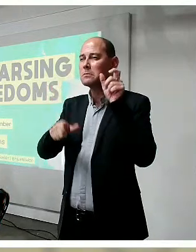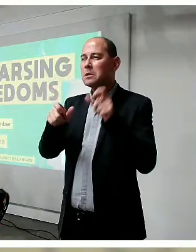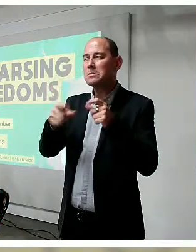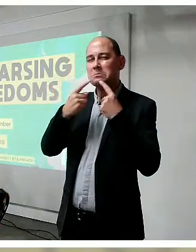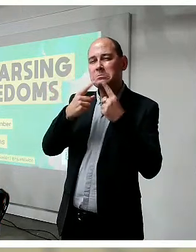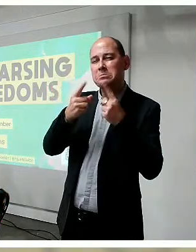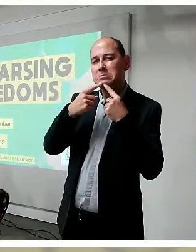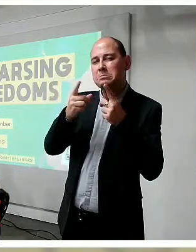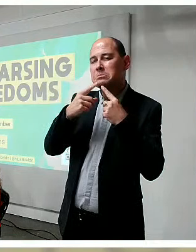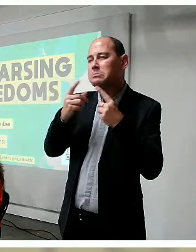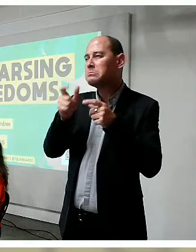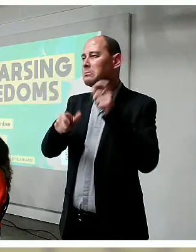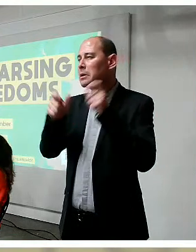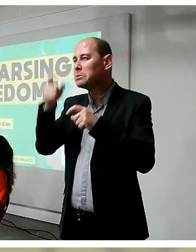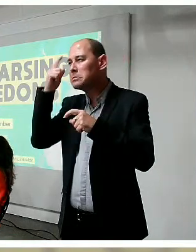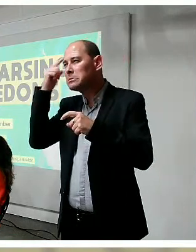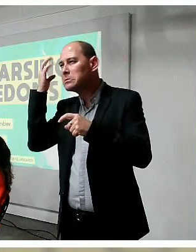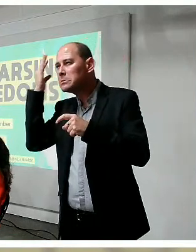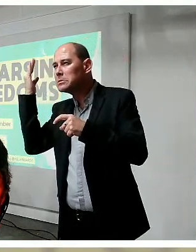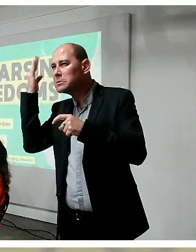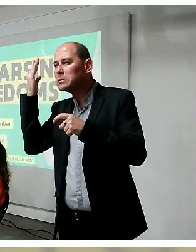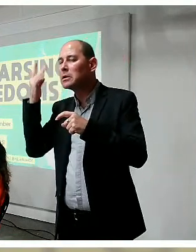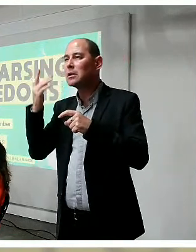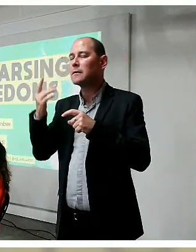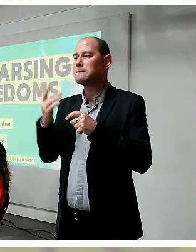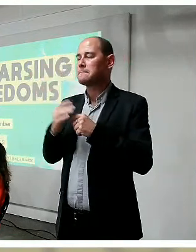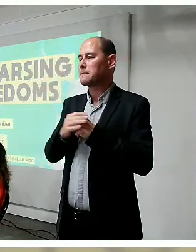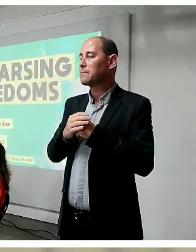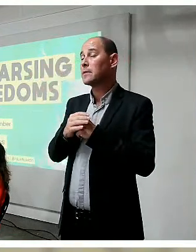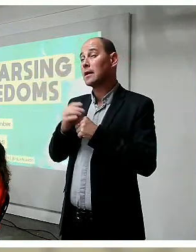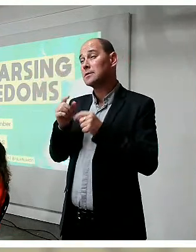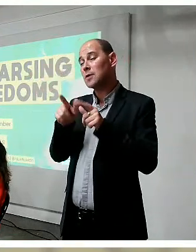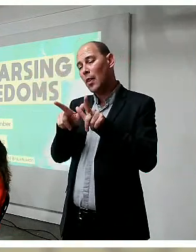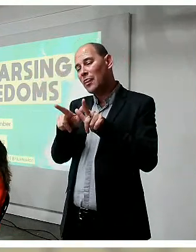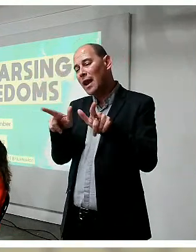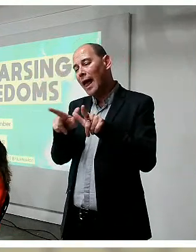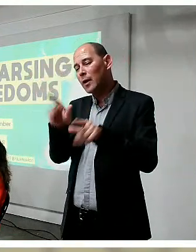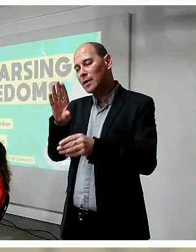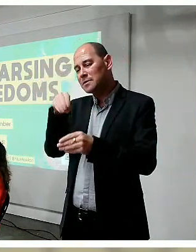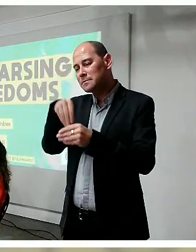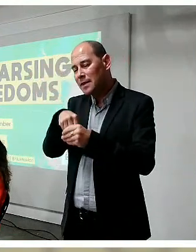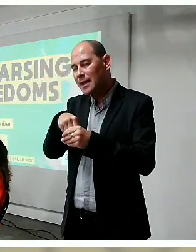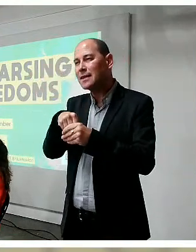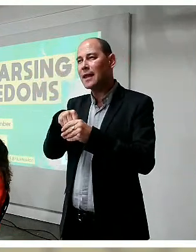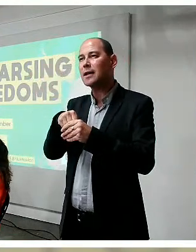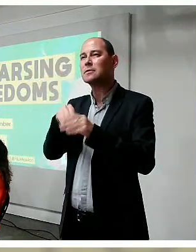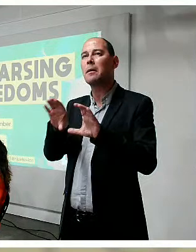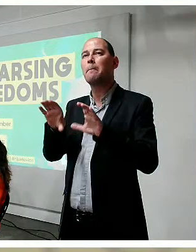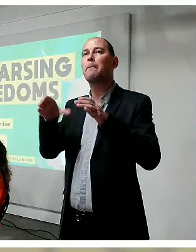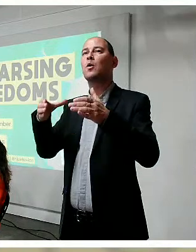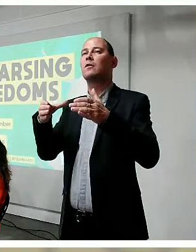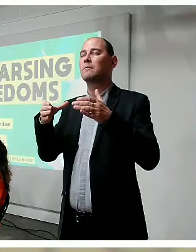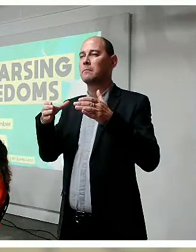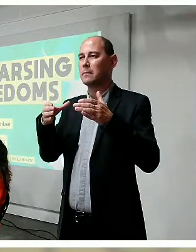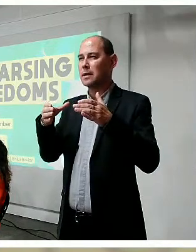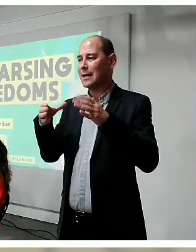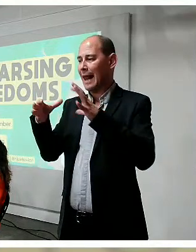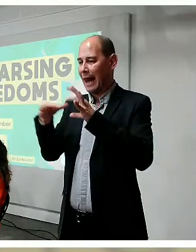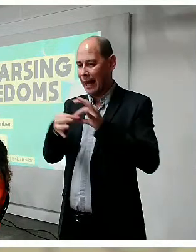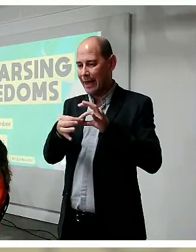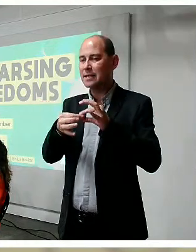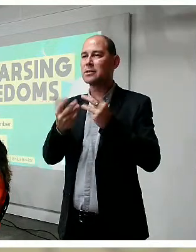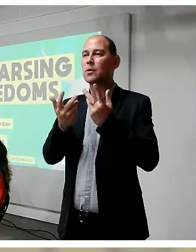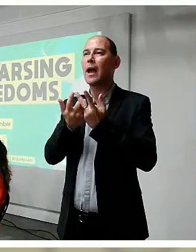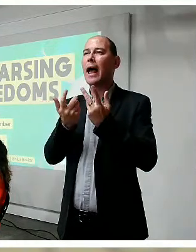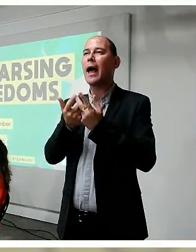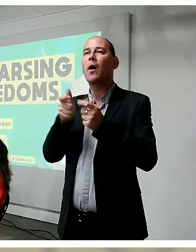but there wasn't, it seemed to me, so much language within that movement for these mundane forms of violence that had to do with how people